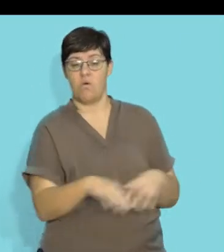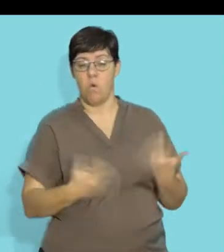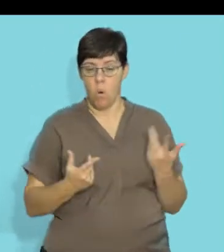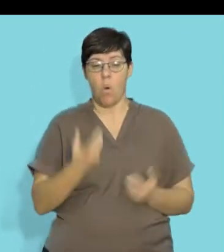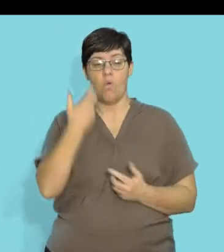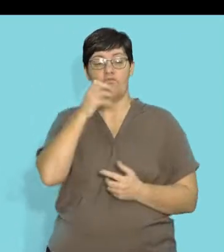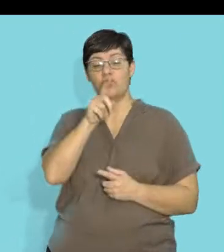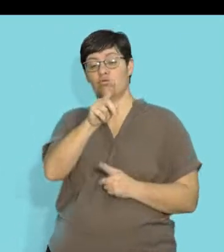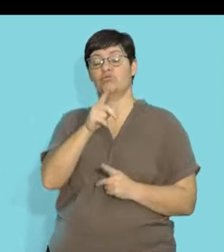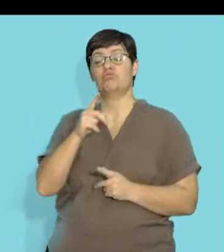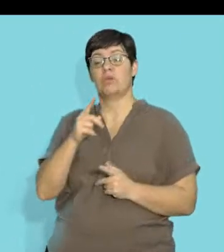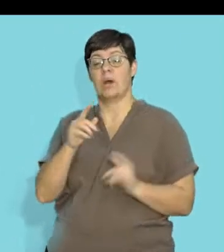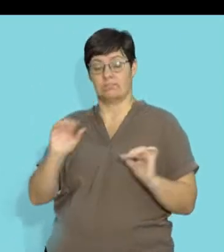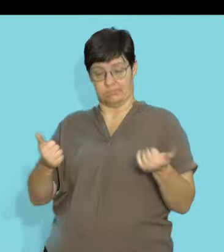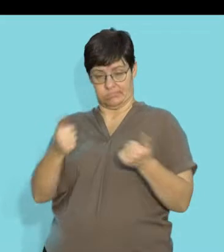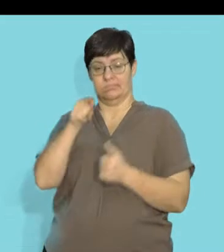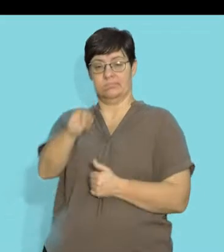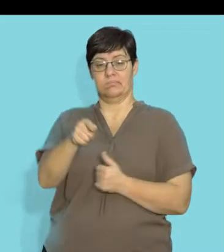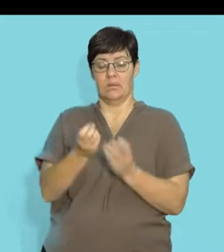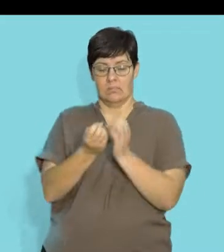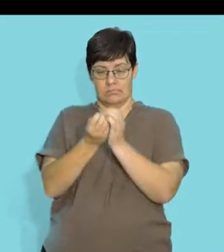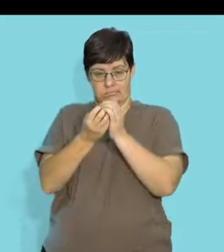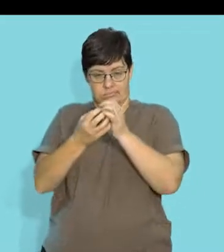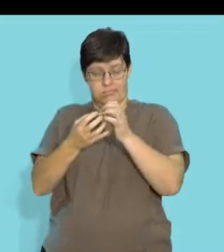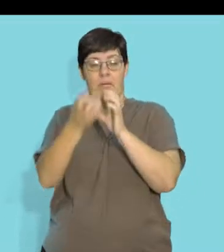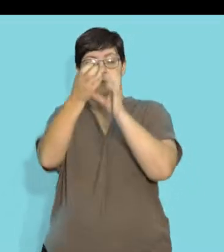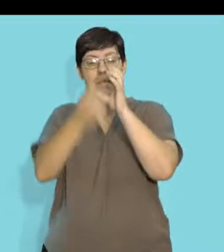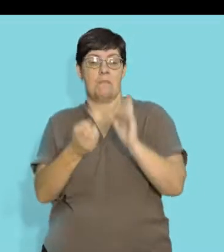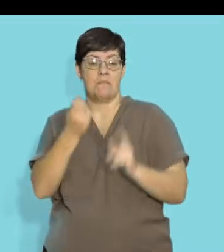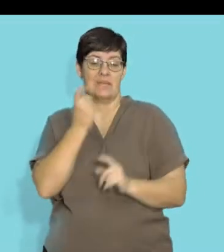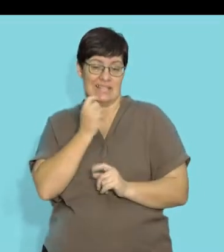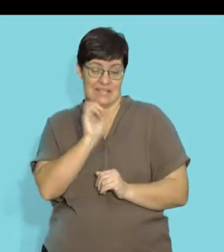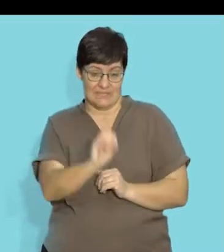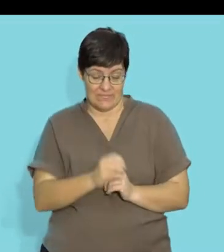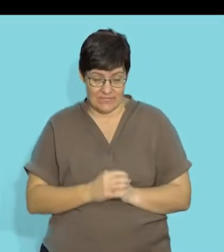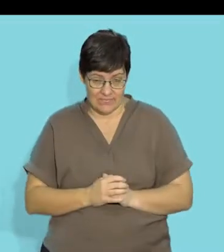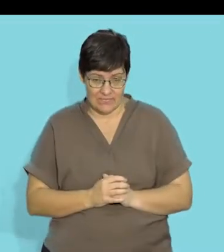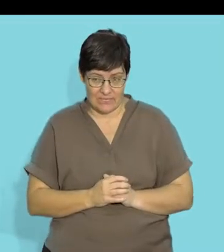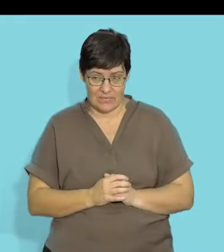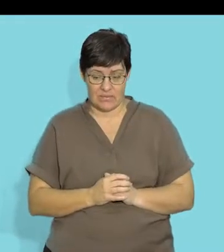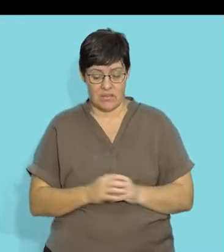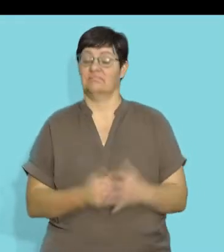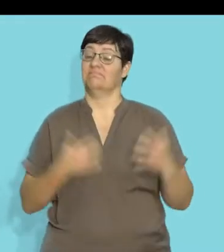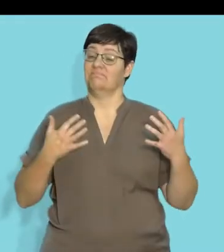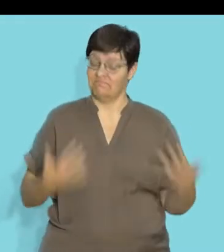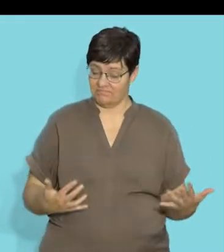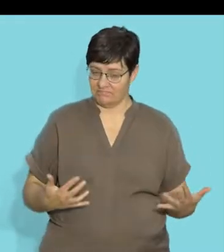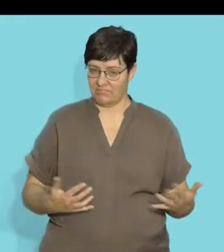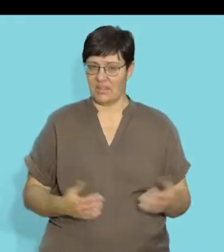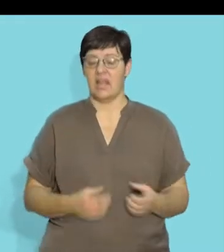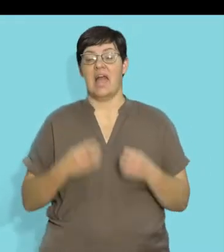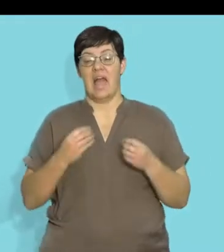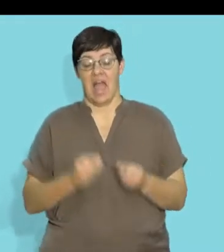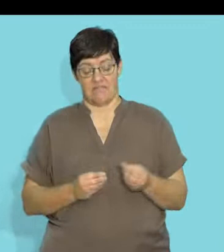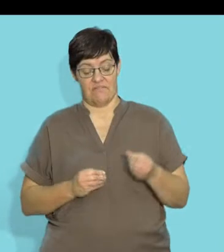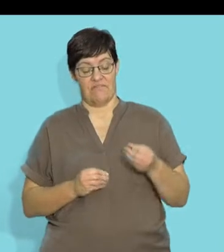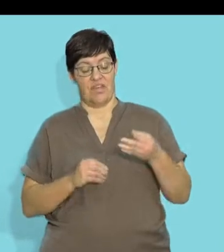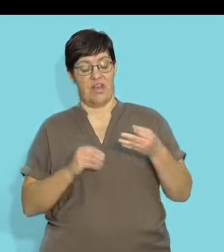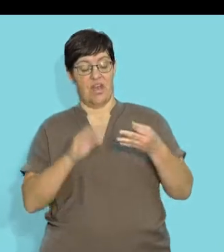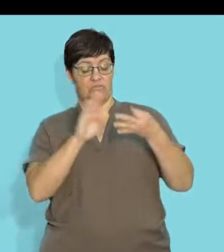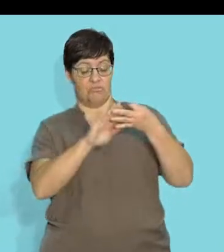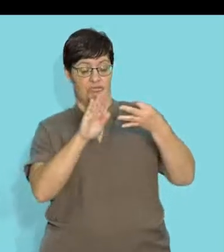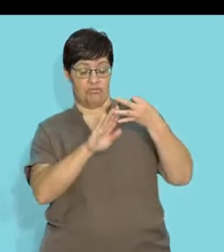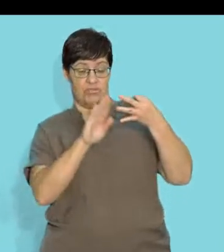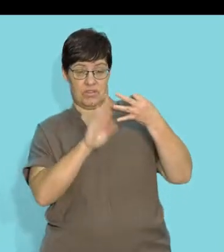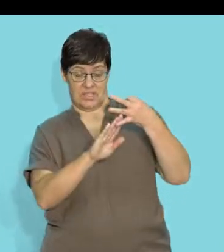growth or the ripening of fruit or in this specific tissue. So folks, there are three main